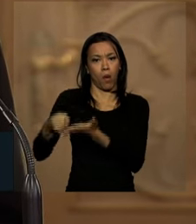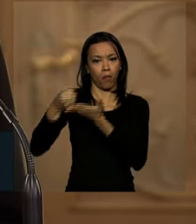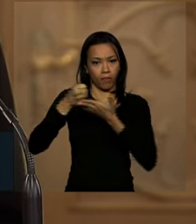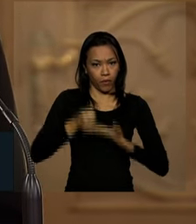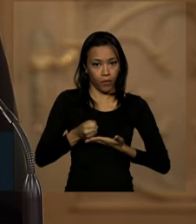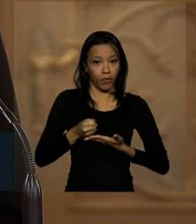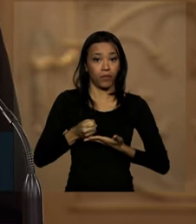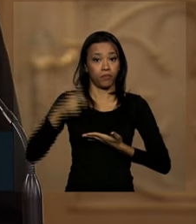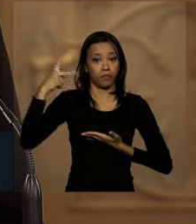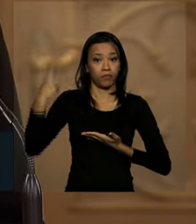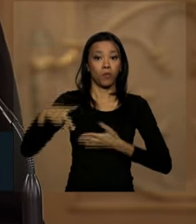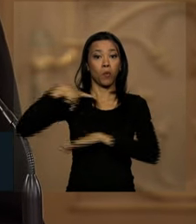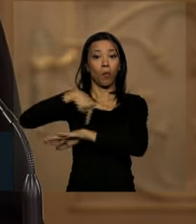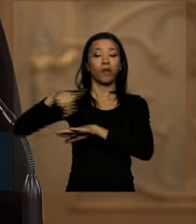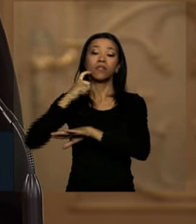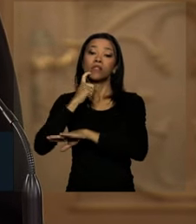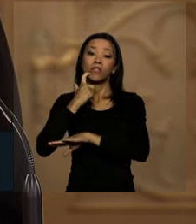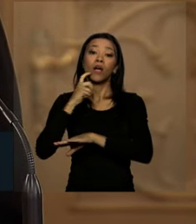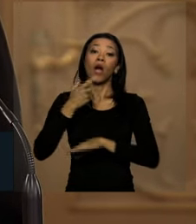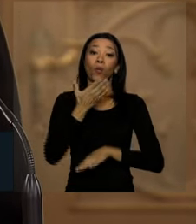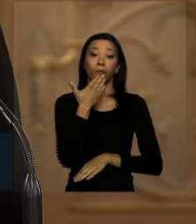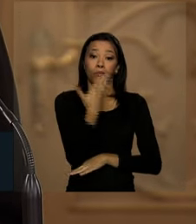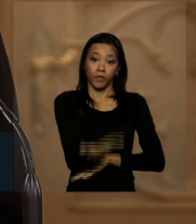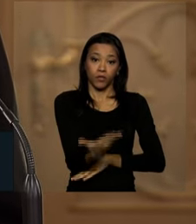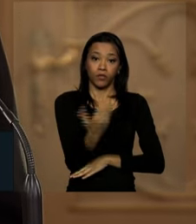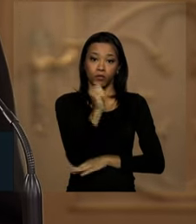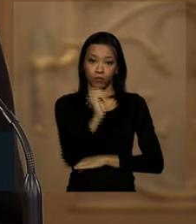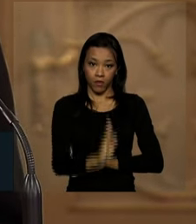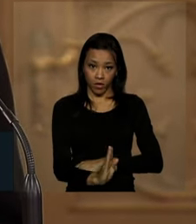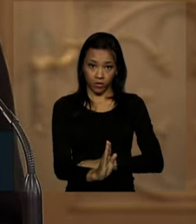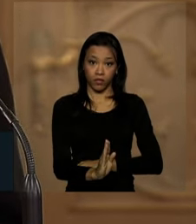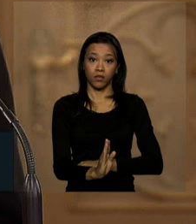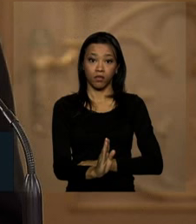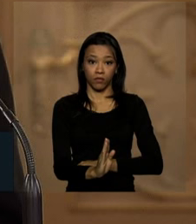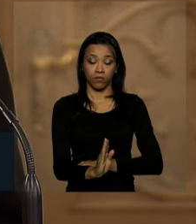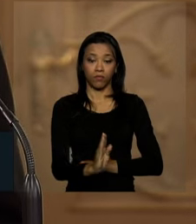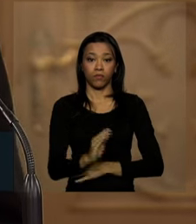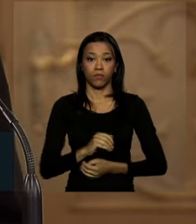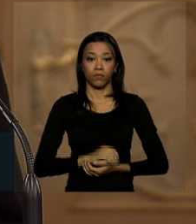pela Finlândia ao pleito brasileiro por um assento permanente no